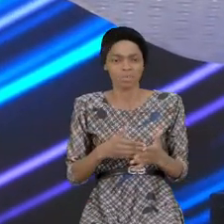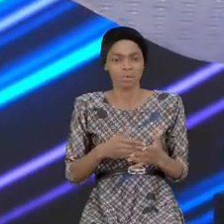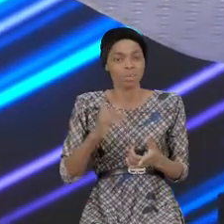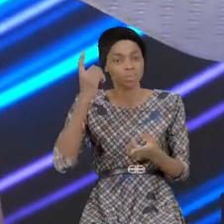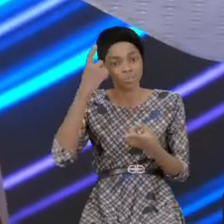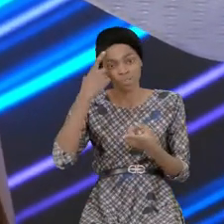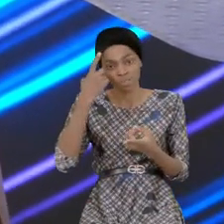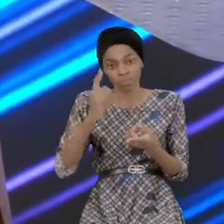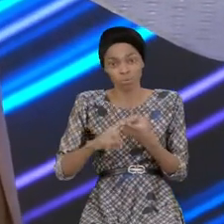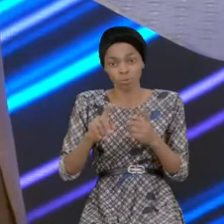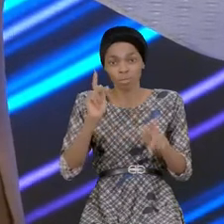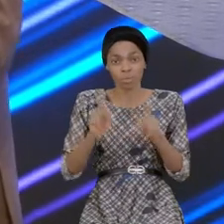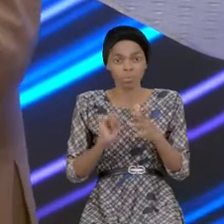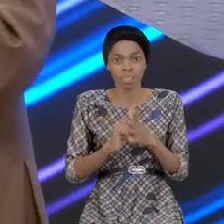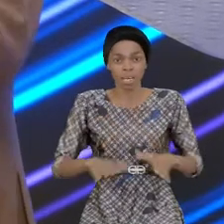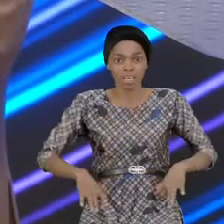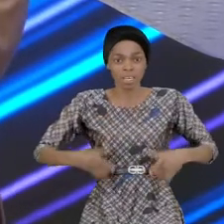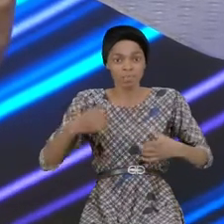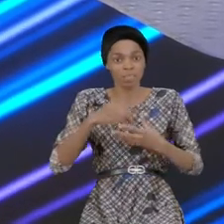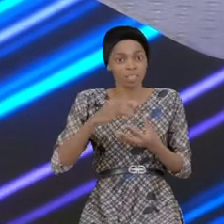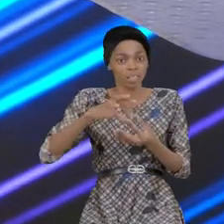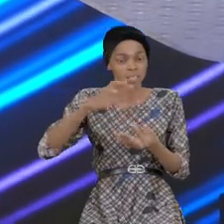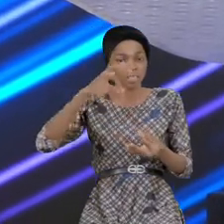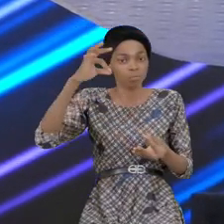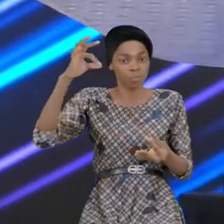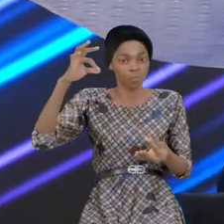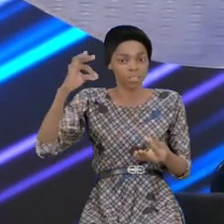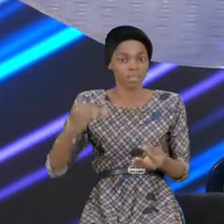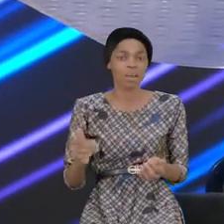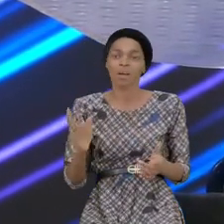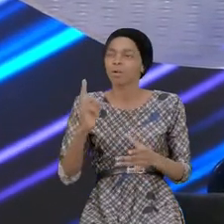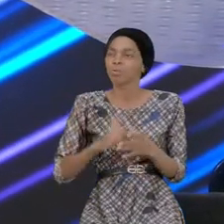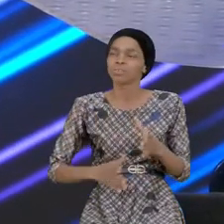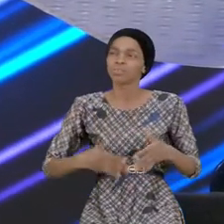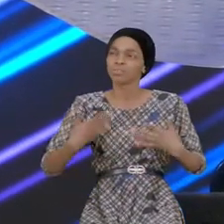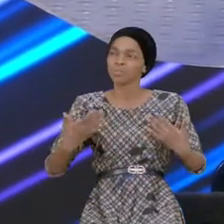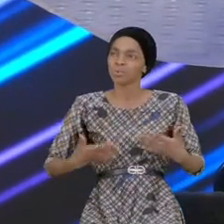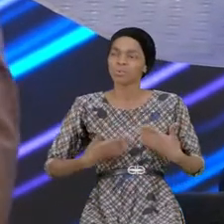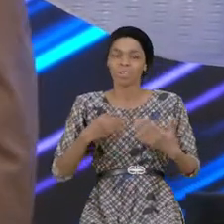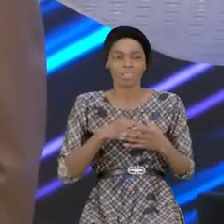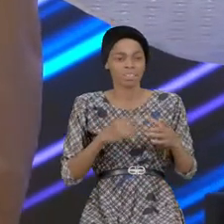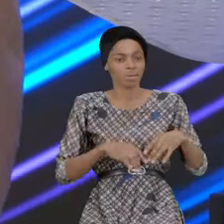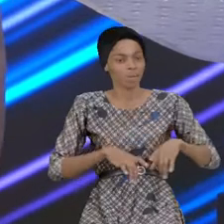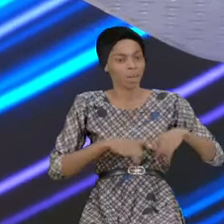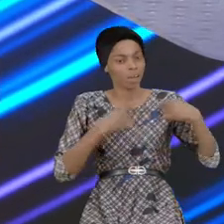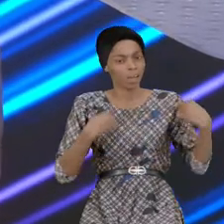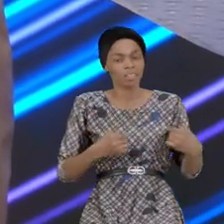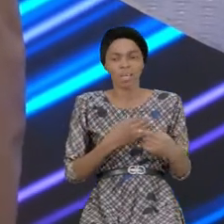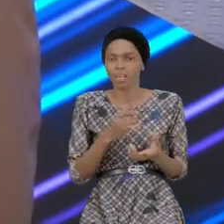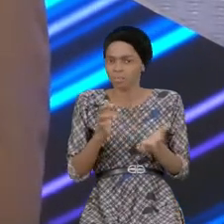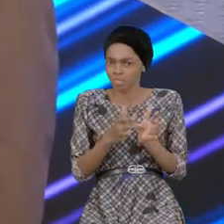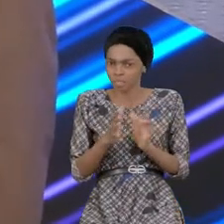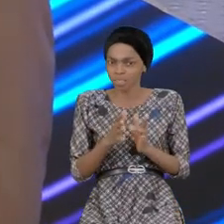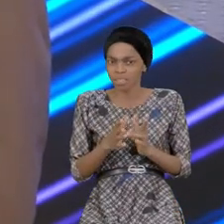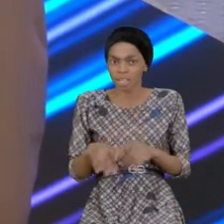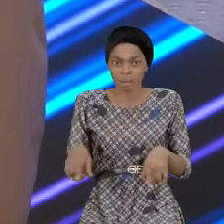who walk in the Spirit, who live in the Spirit. What joy you have in your heart. And Jesus even rejoiced